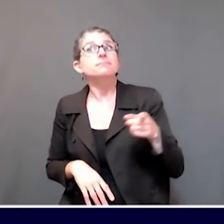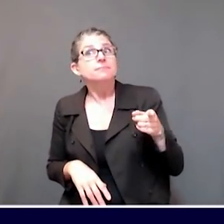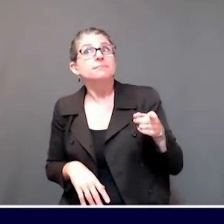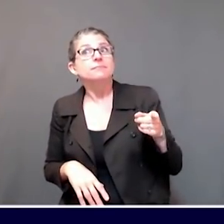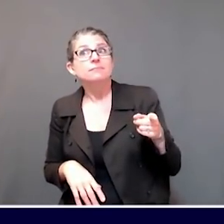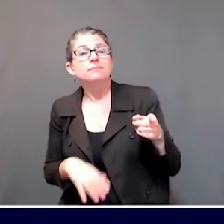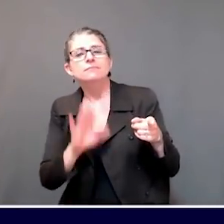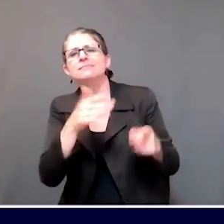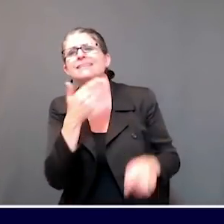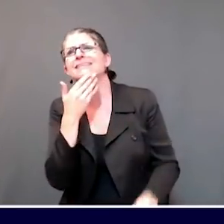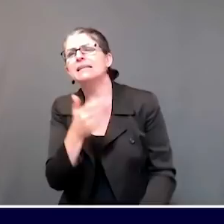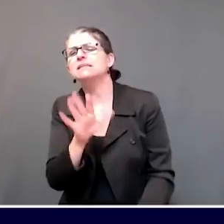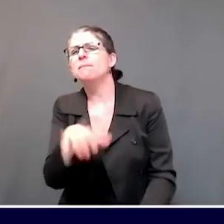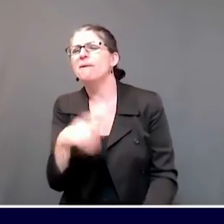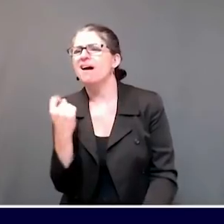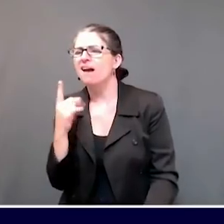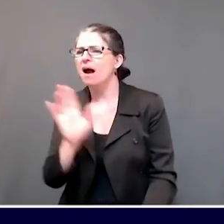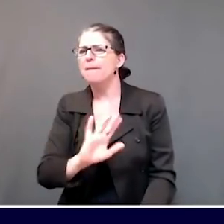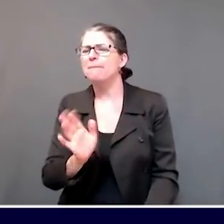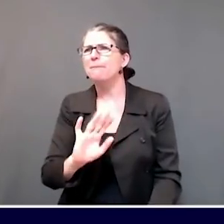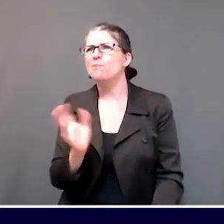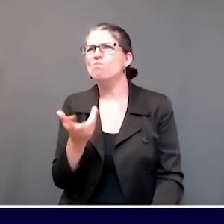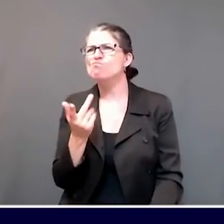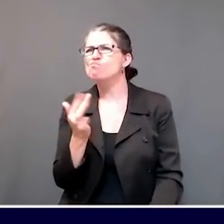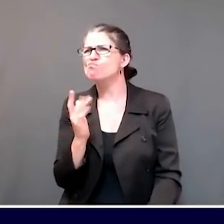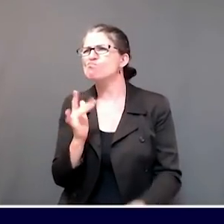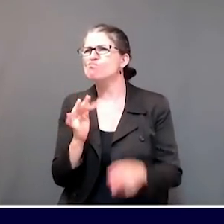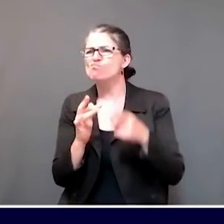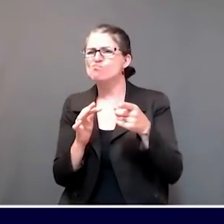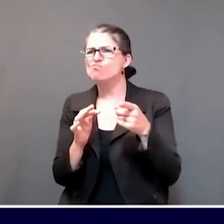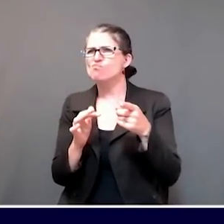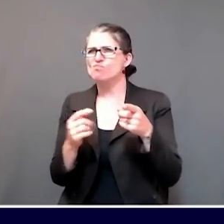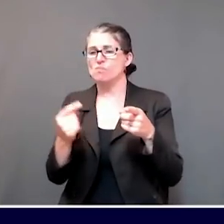follow up when someone tests positive? I mean,